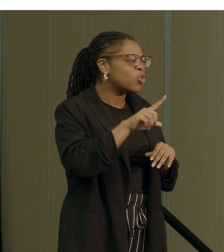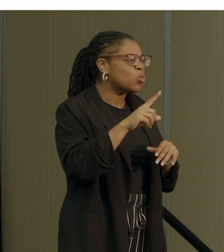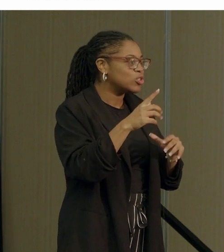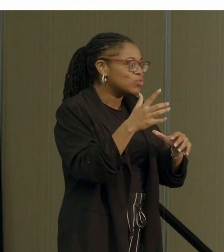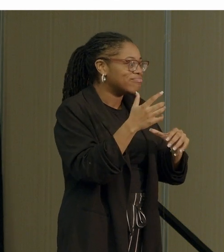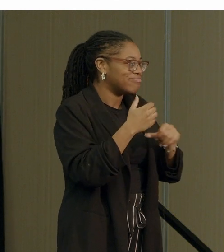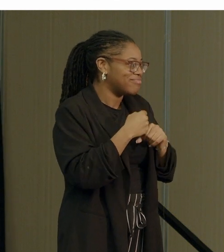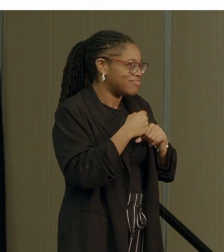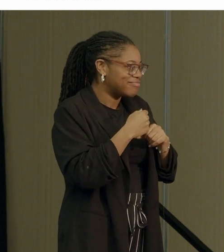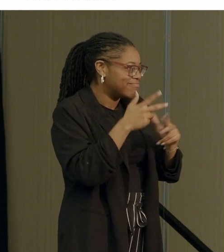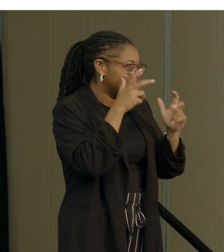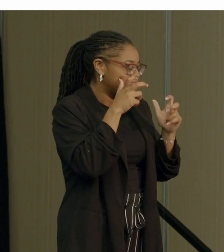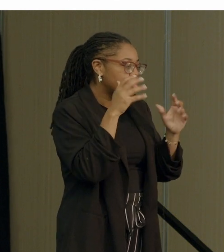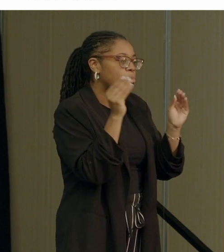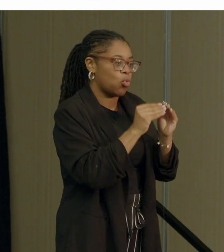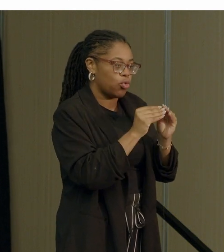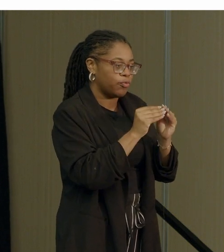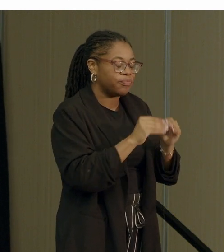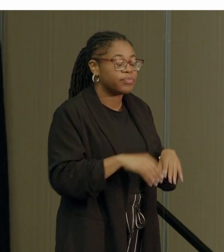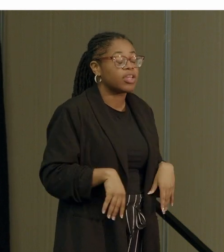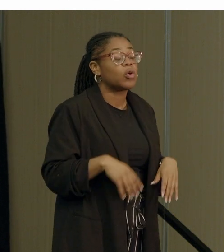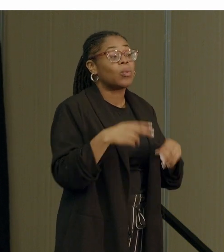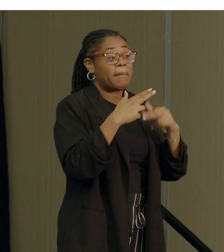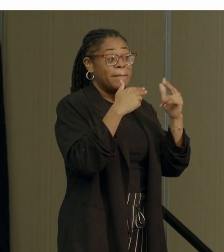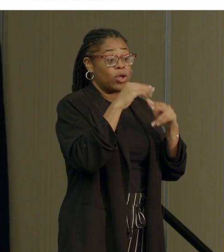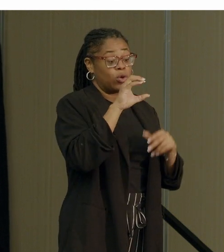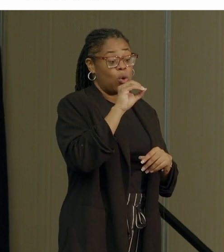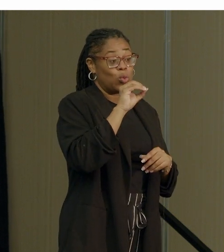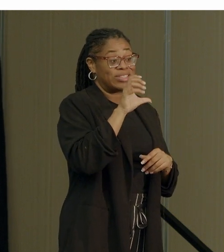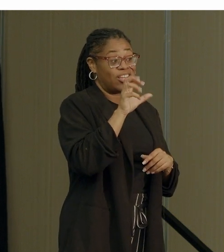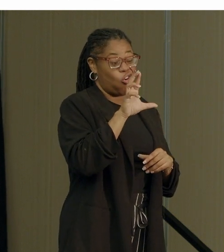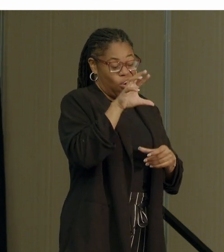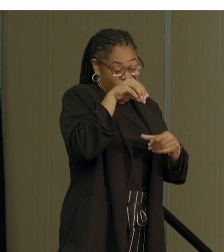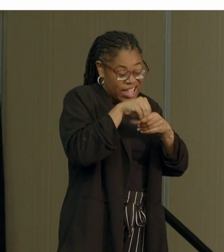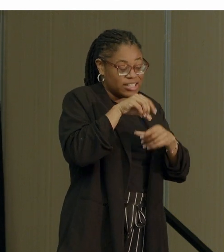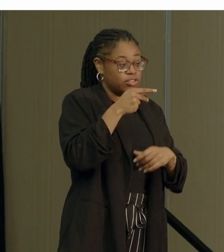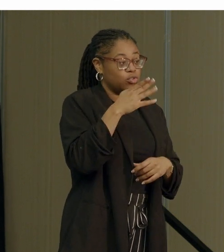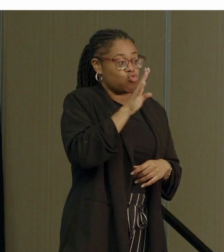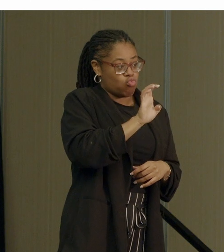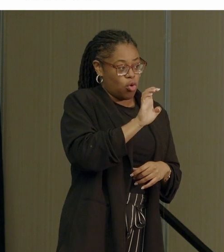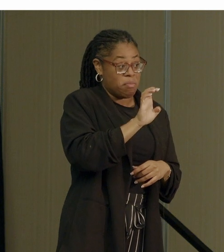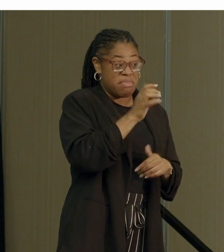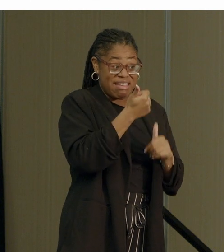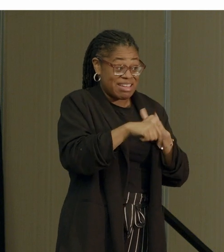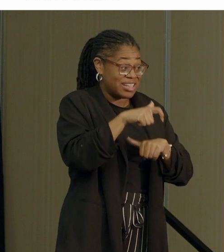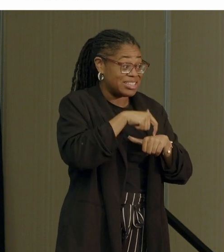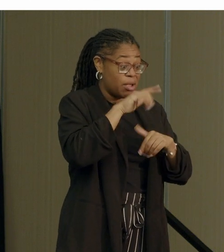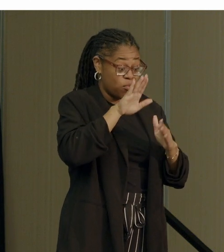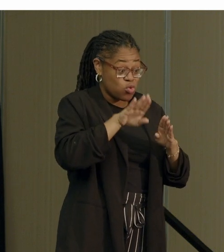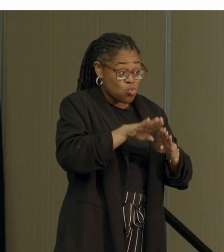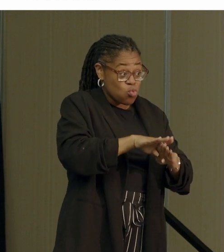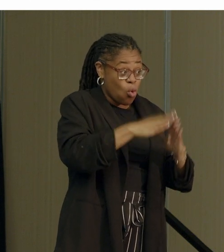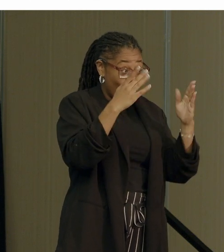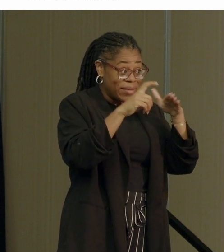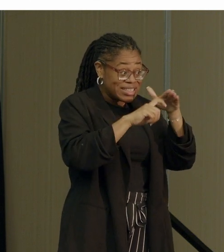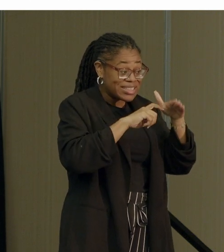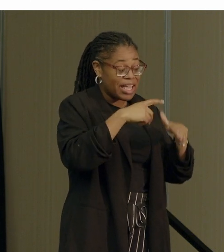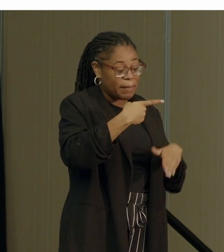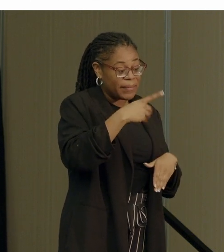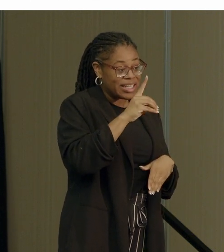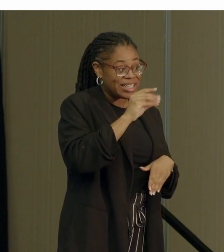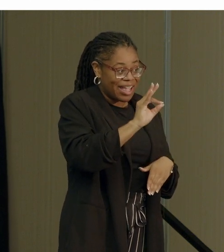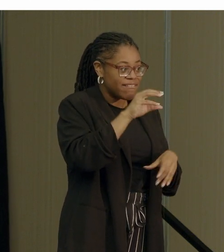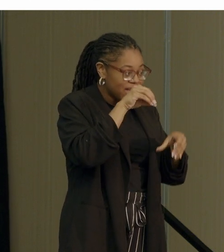more. We've built OCR into Chrome, so anytime you open a scanned PDF in